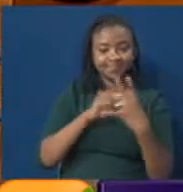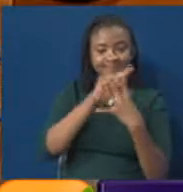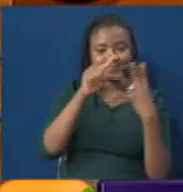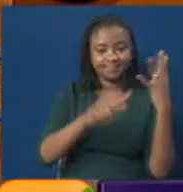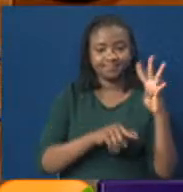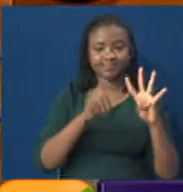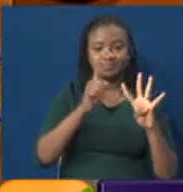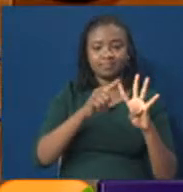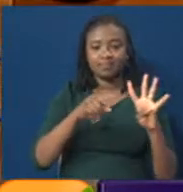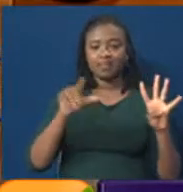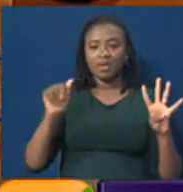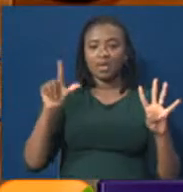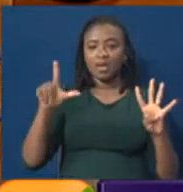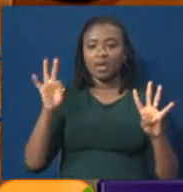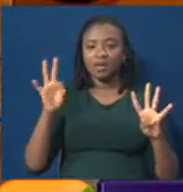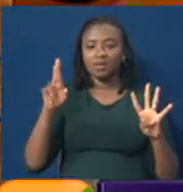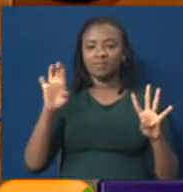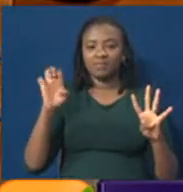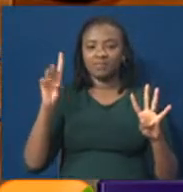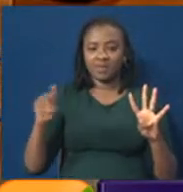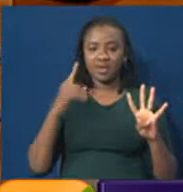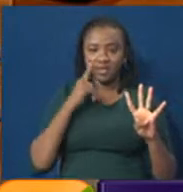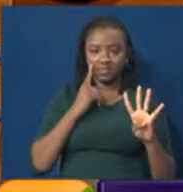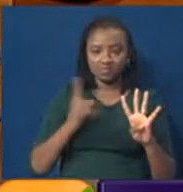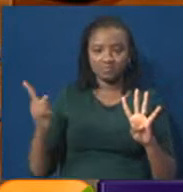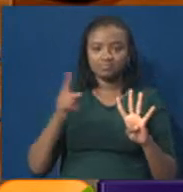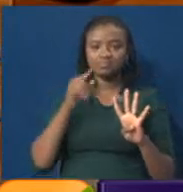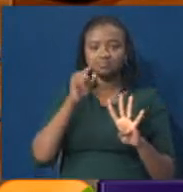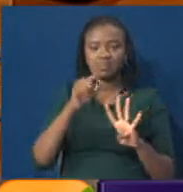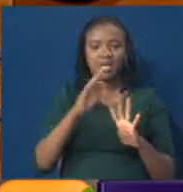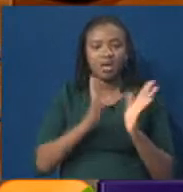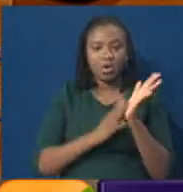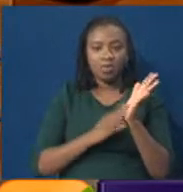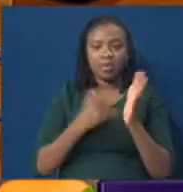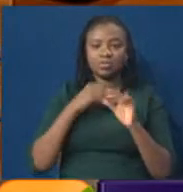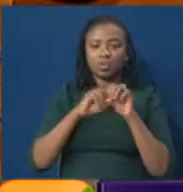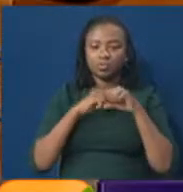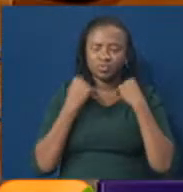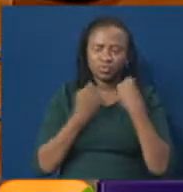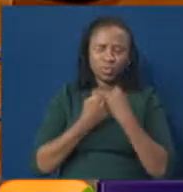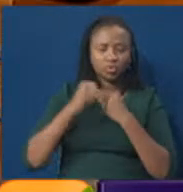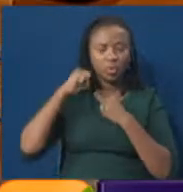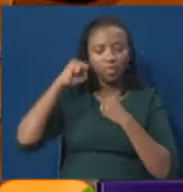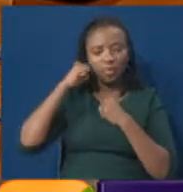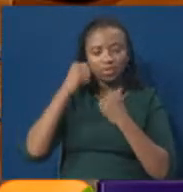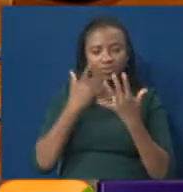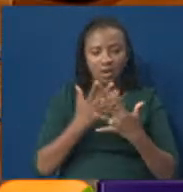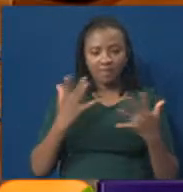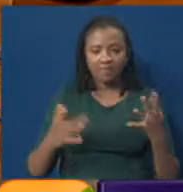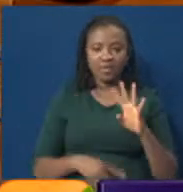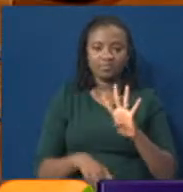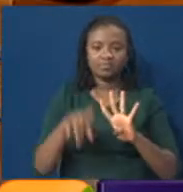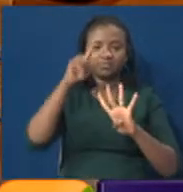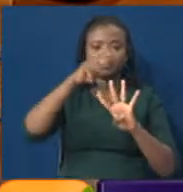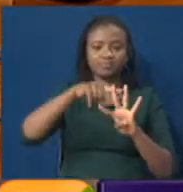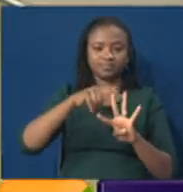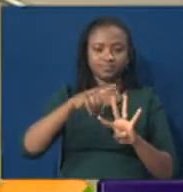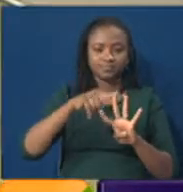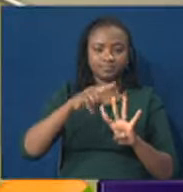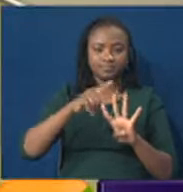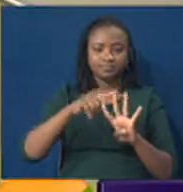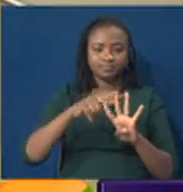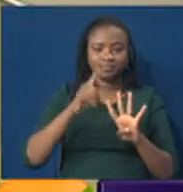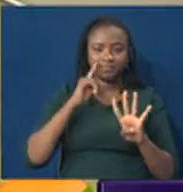Omenya is an urban planner by profession, also commentator on social political affairs. He was also joined on the set by the